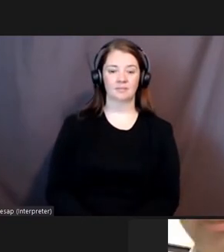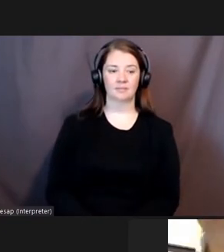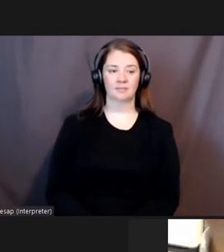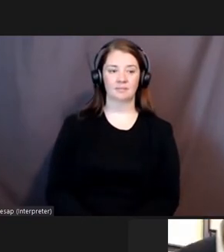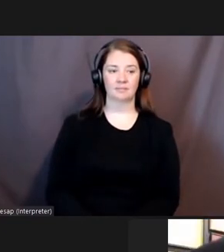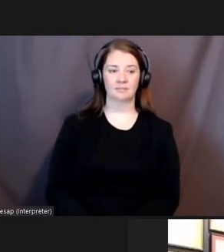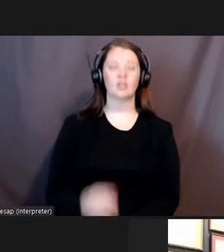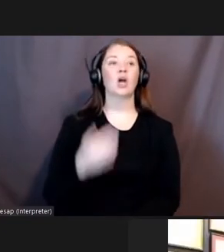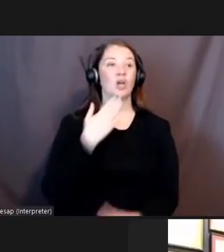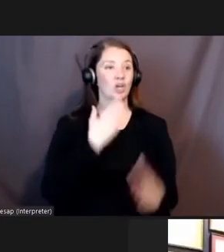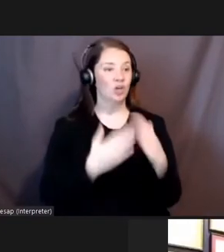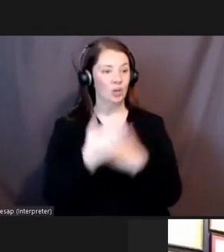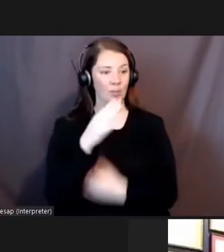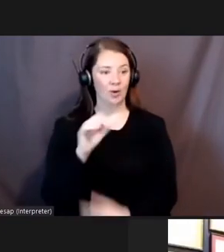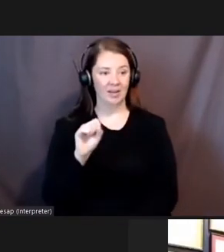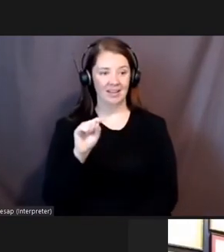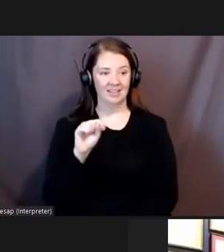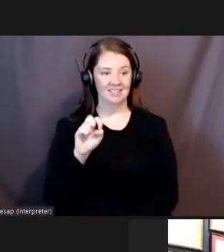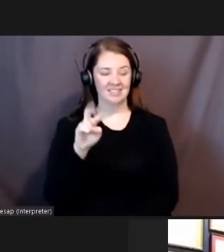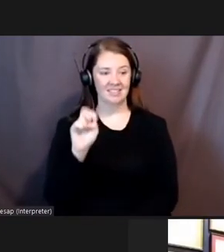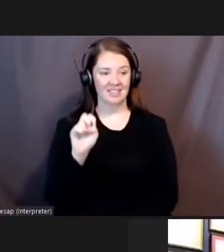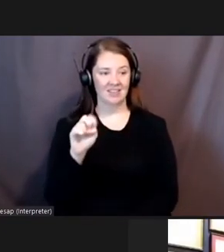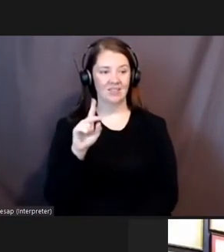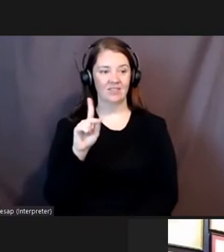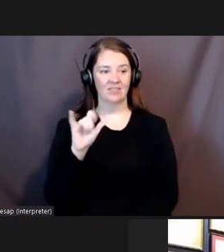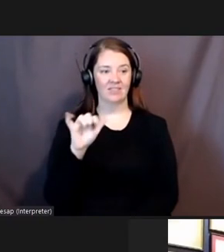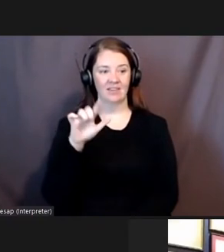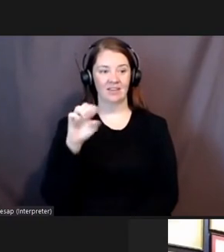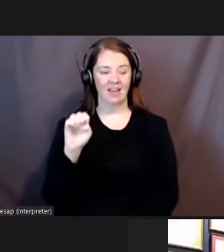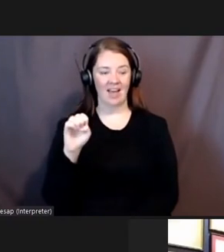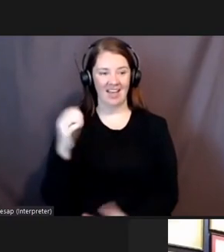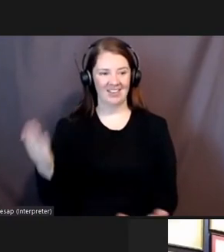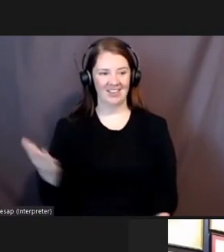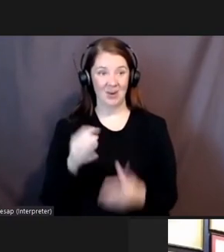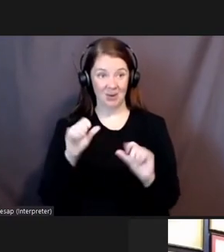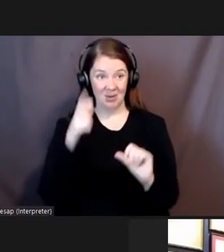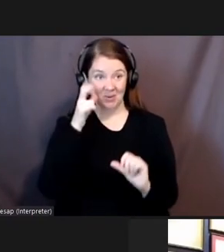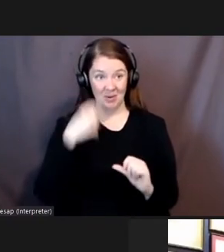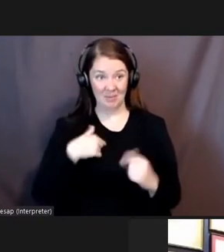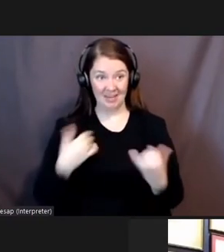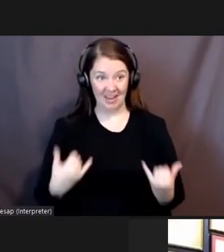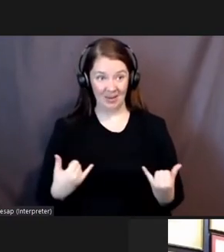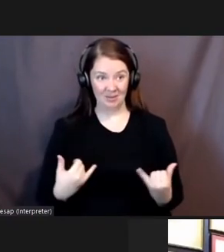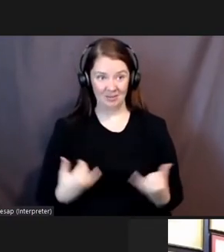Kyle? Do we have a representative? Morning, Steve. Kyle Hildebrand, I'm sorry. Can you hear me now?